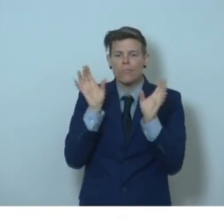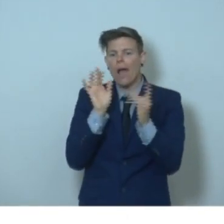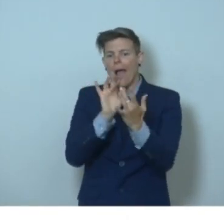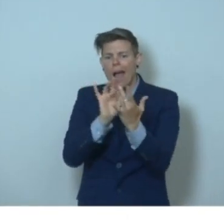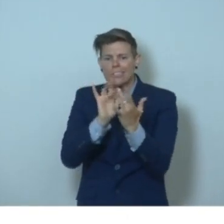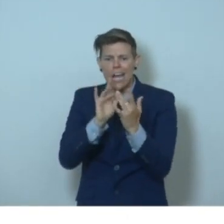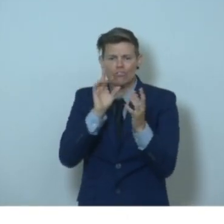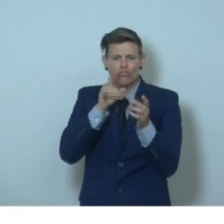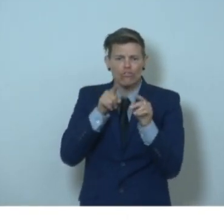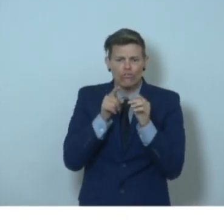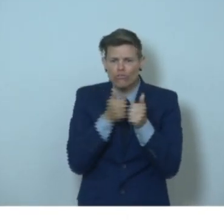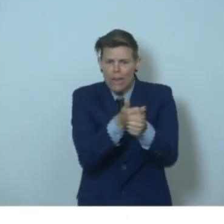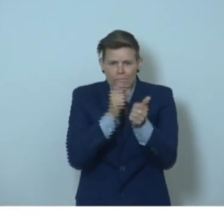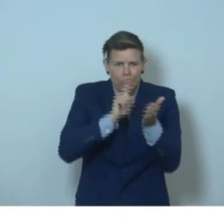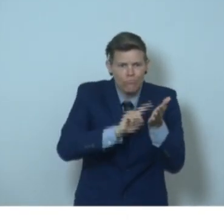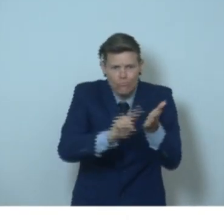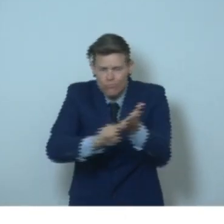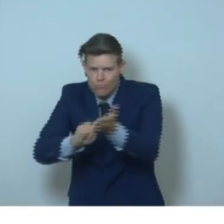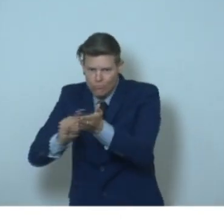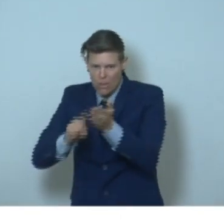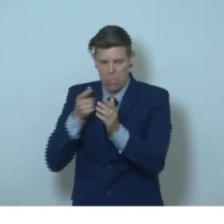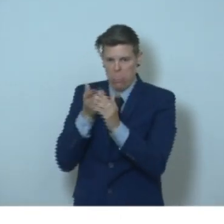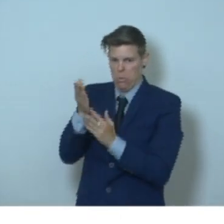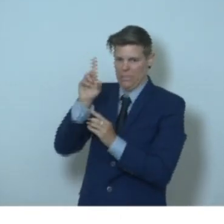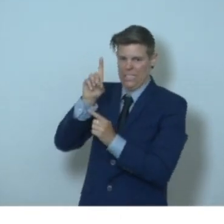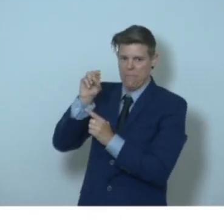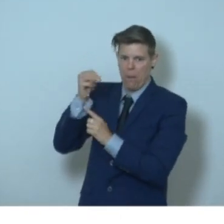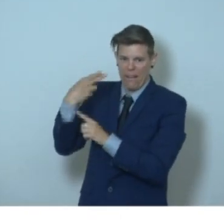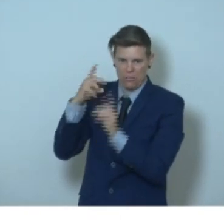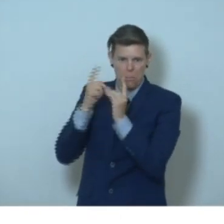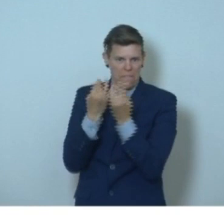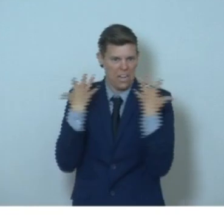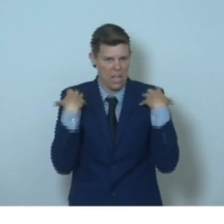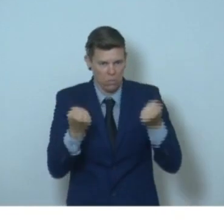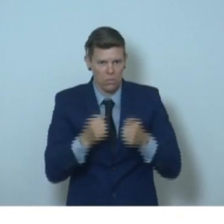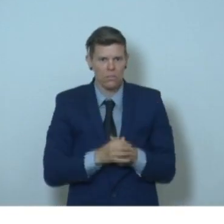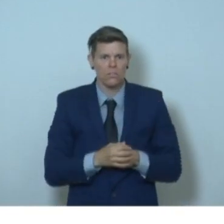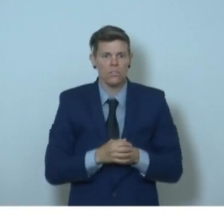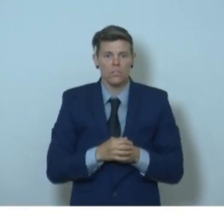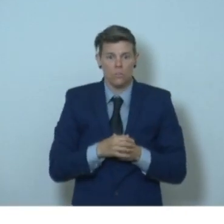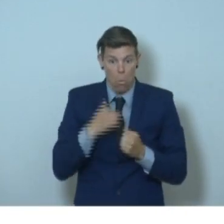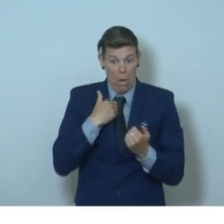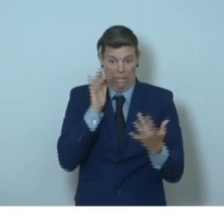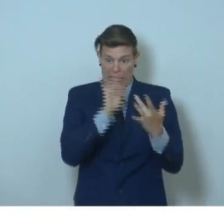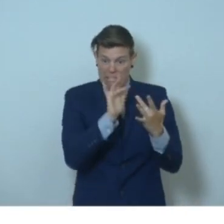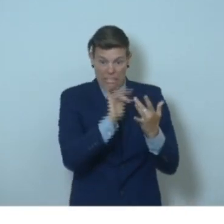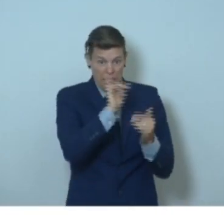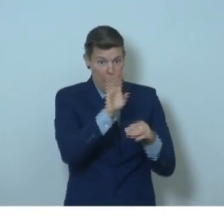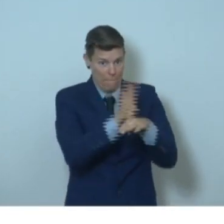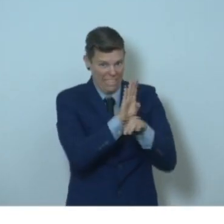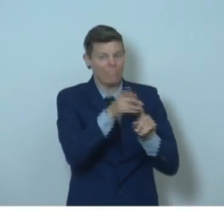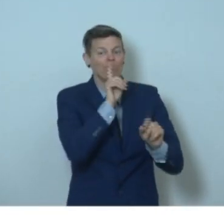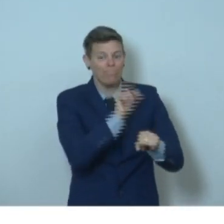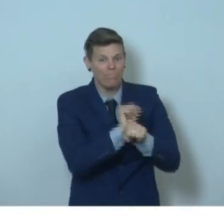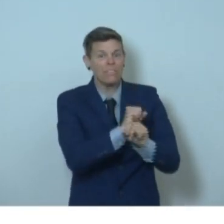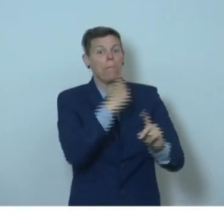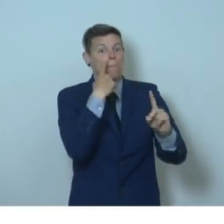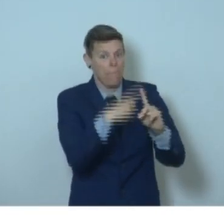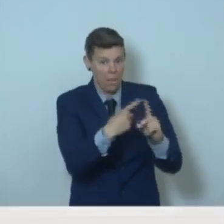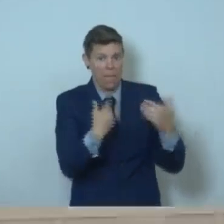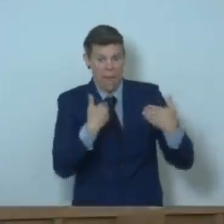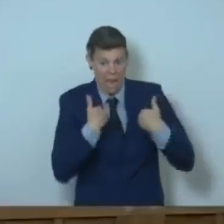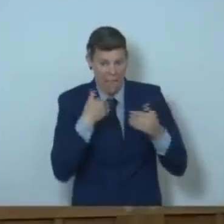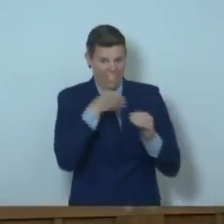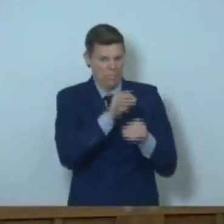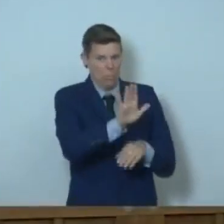of Health and our other secretaries will contact the business to let them know that they've had a positive